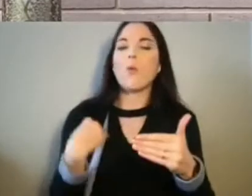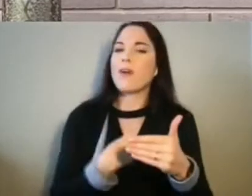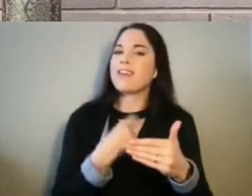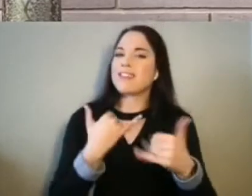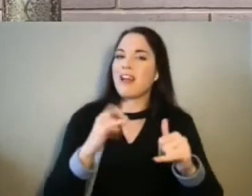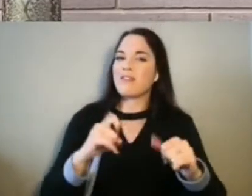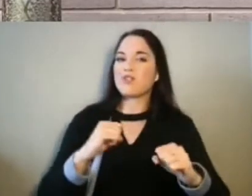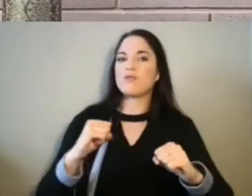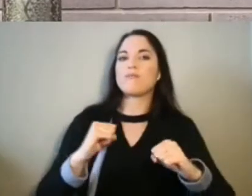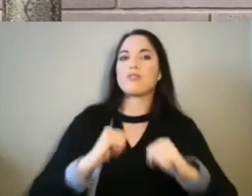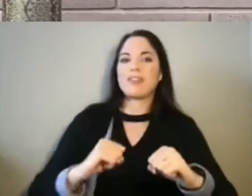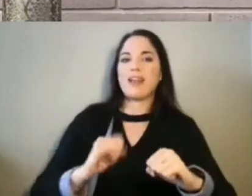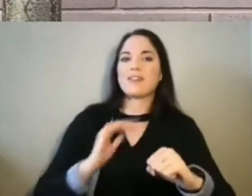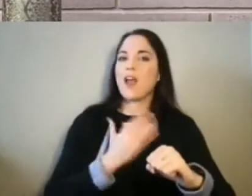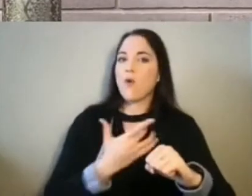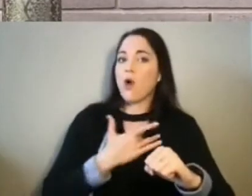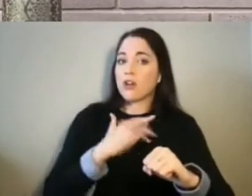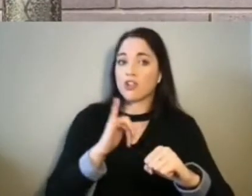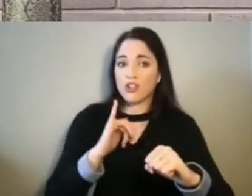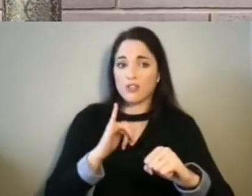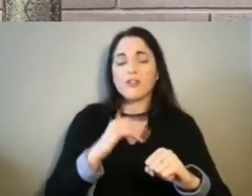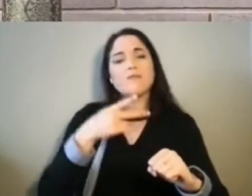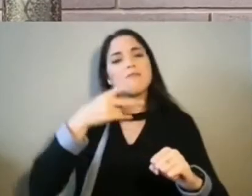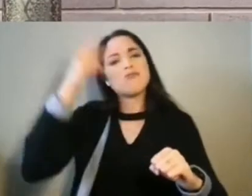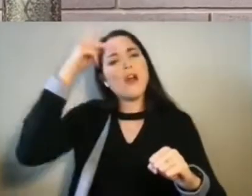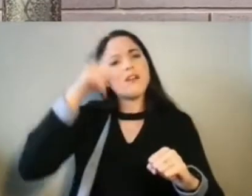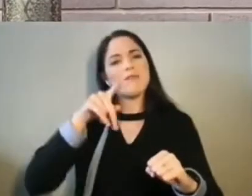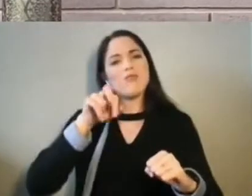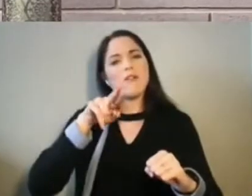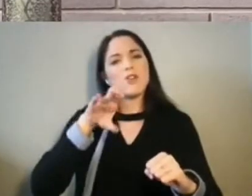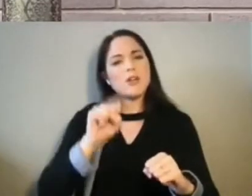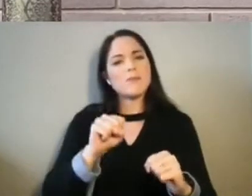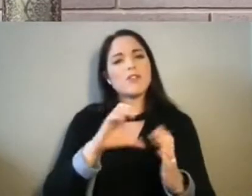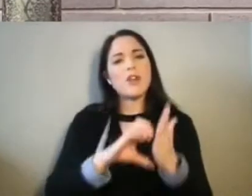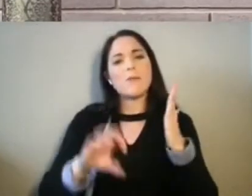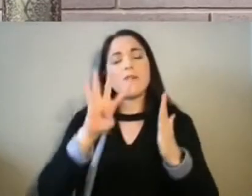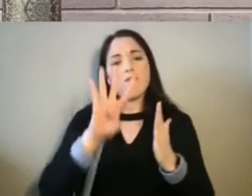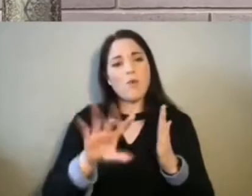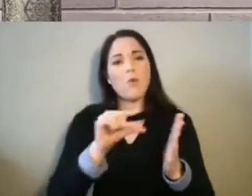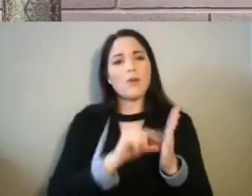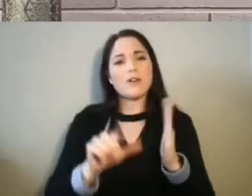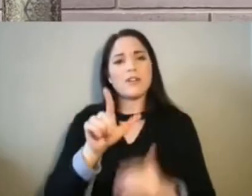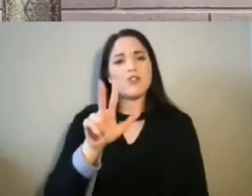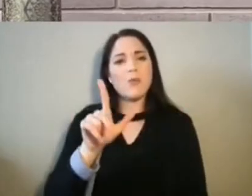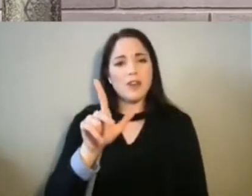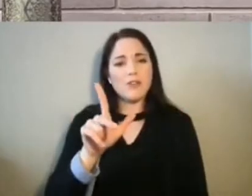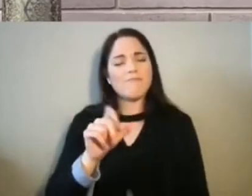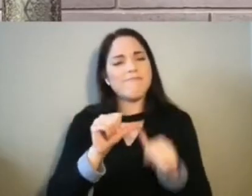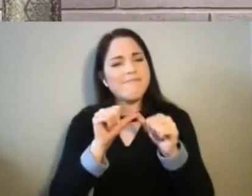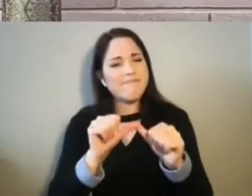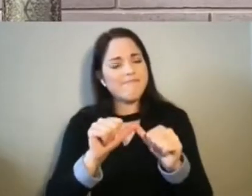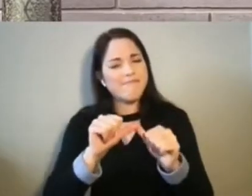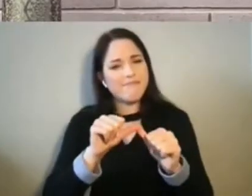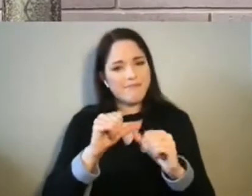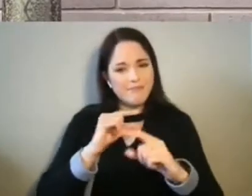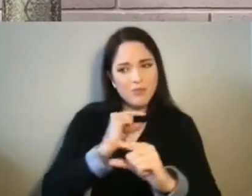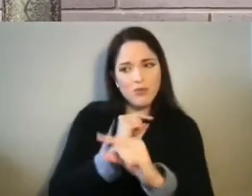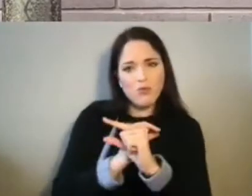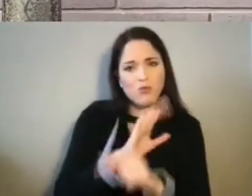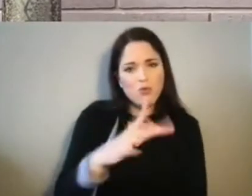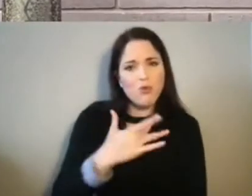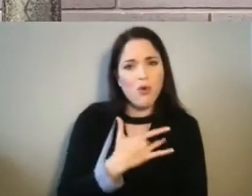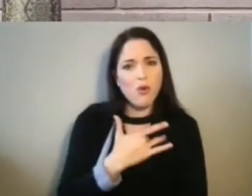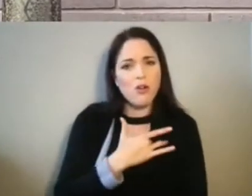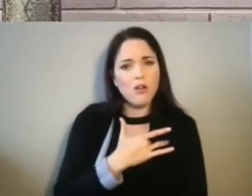invitation every day is to continue to protect that place in us from that which would draw us away from the center and